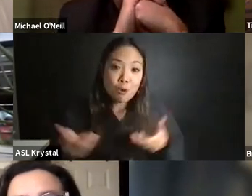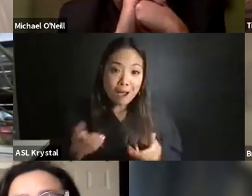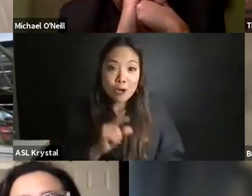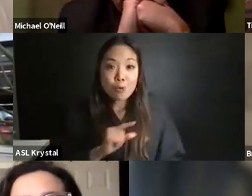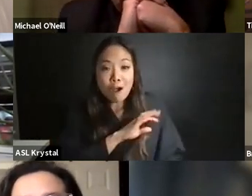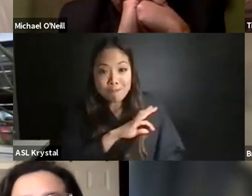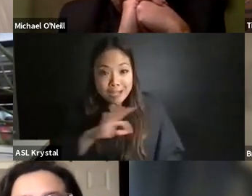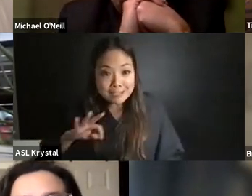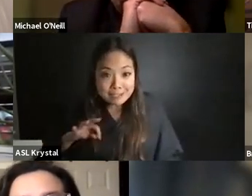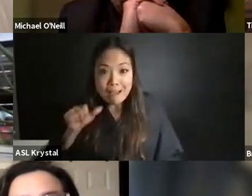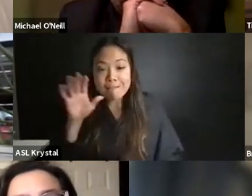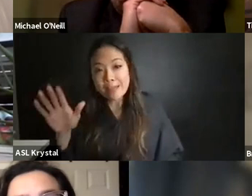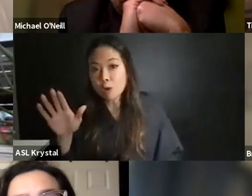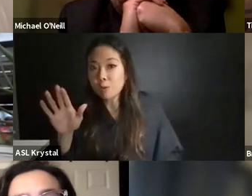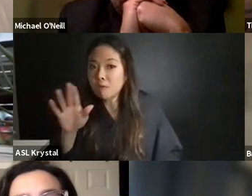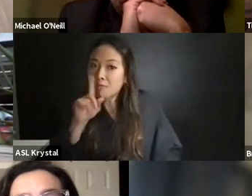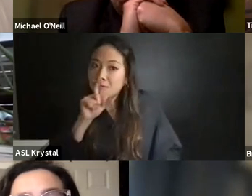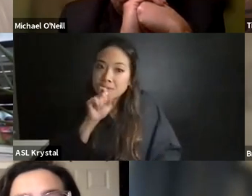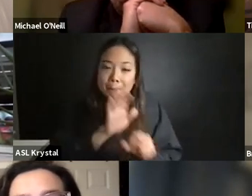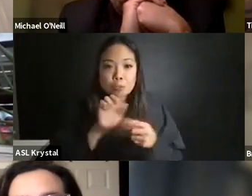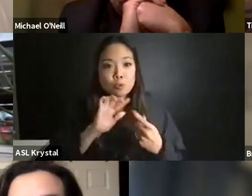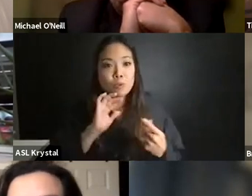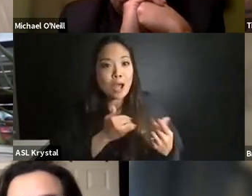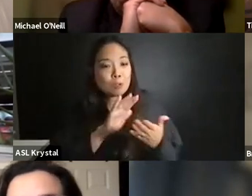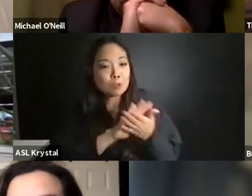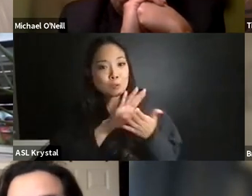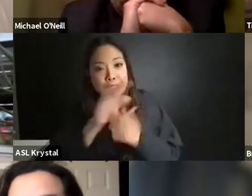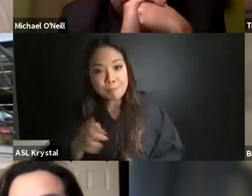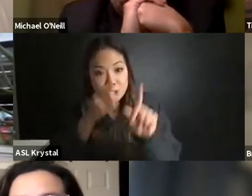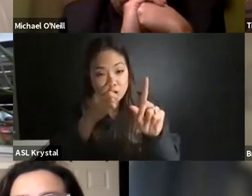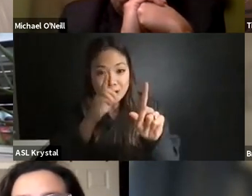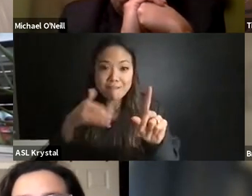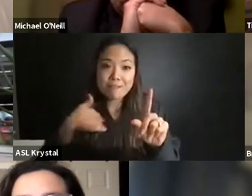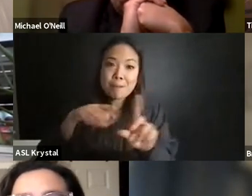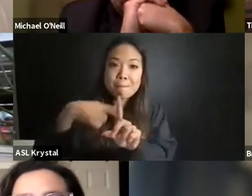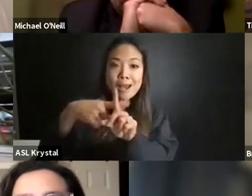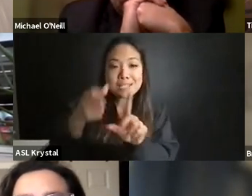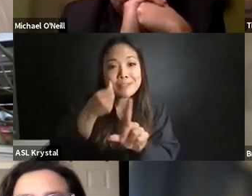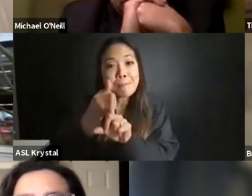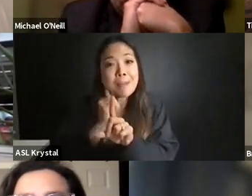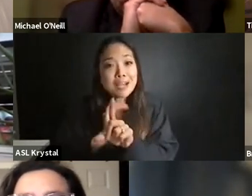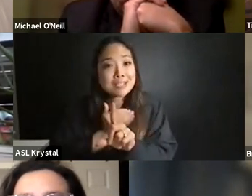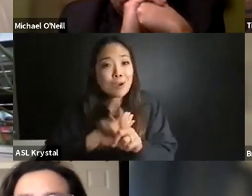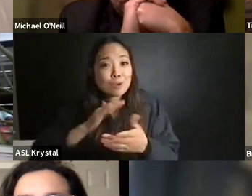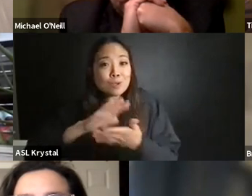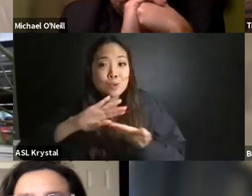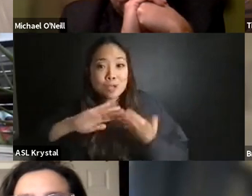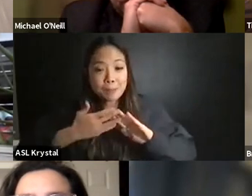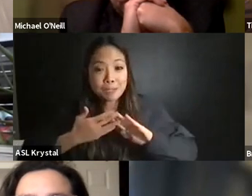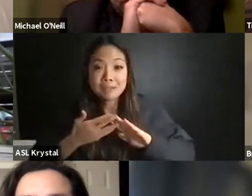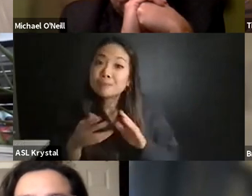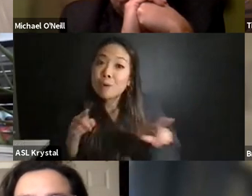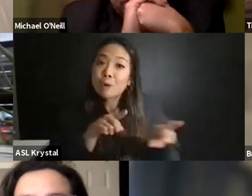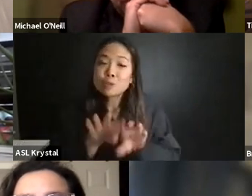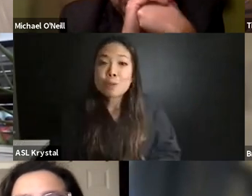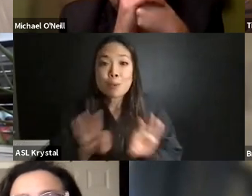mission and make a positive impact in our community also it's vital that our students see representation of themselves in